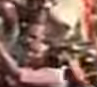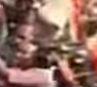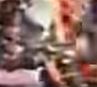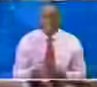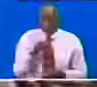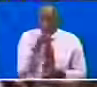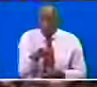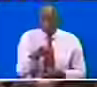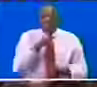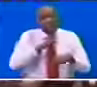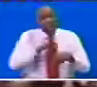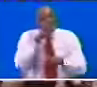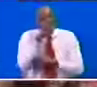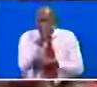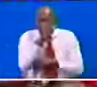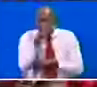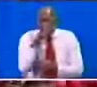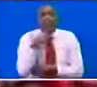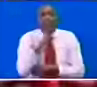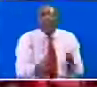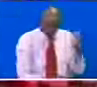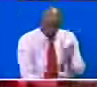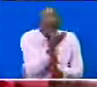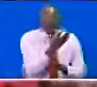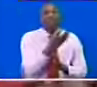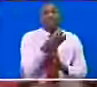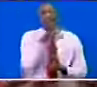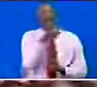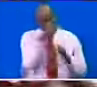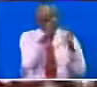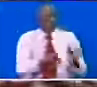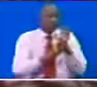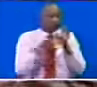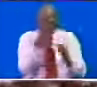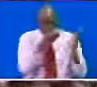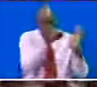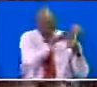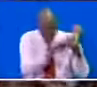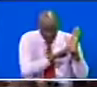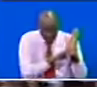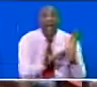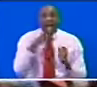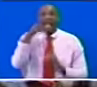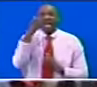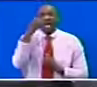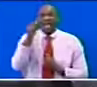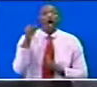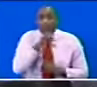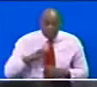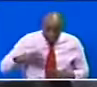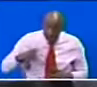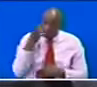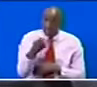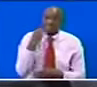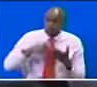Just when NASA was about to set out to sell their lineup for the August 8 presidential polls, the Kaya elders at the Kenyan coast were coming out to say what